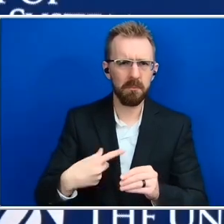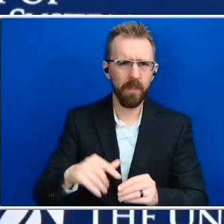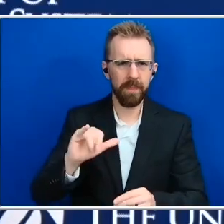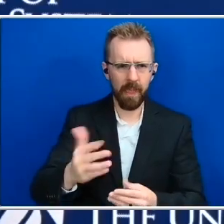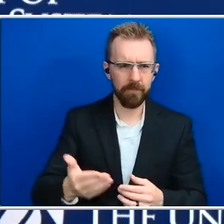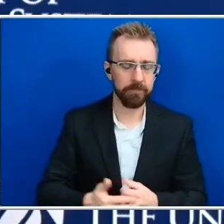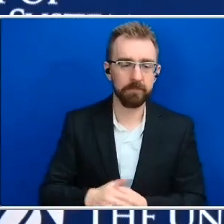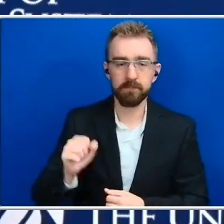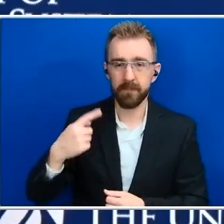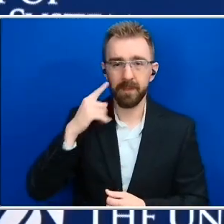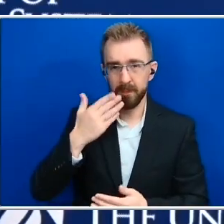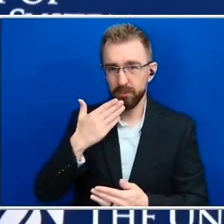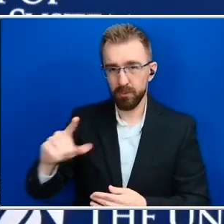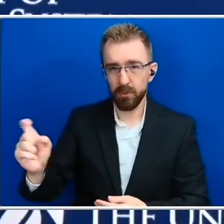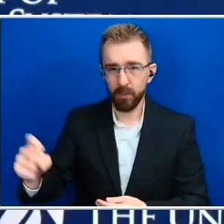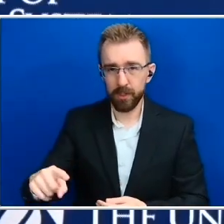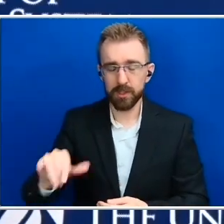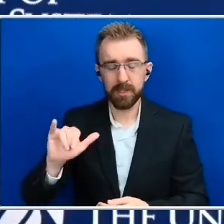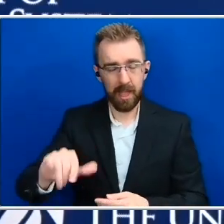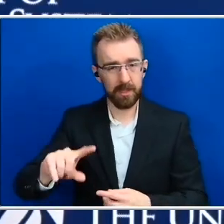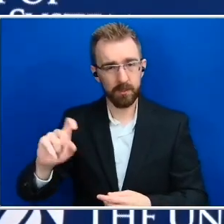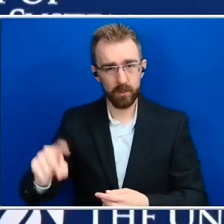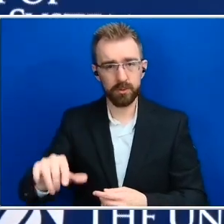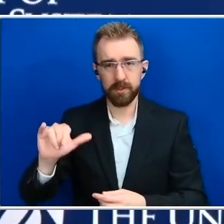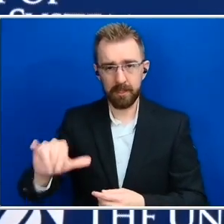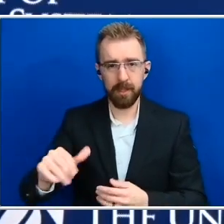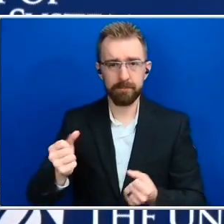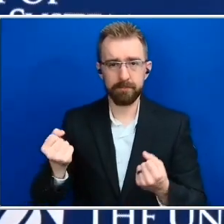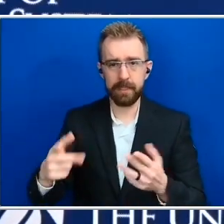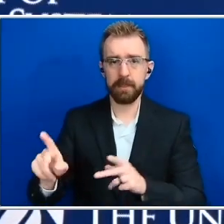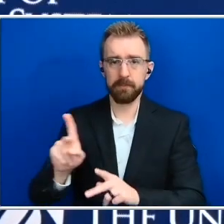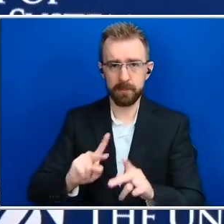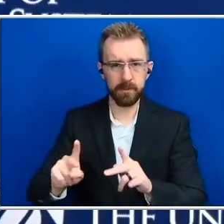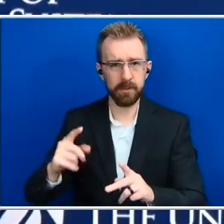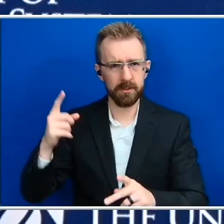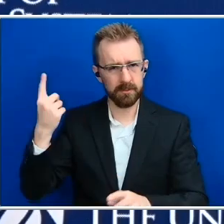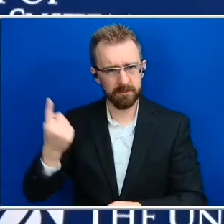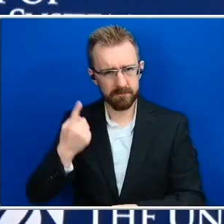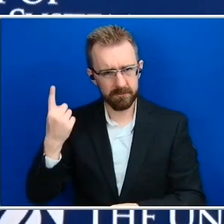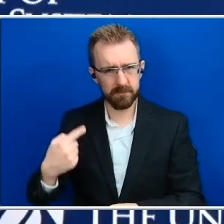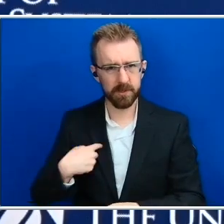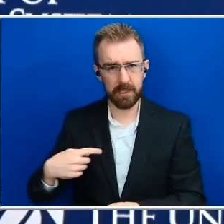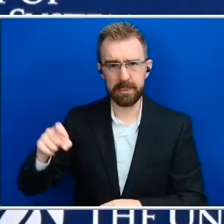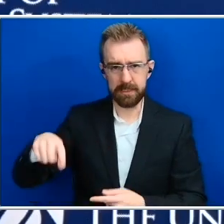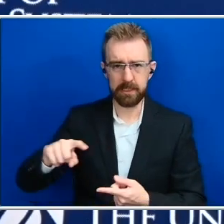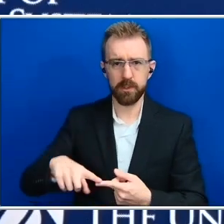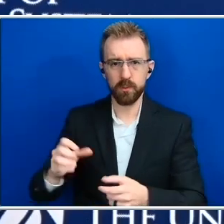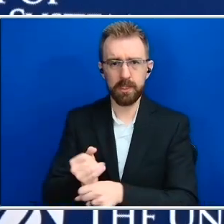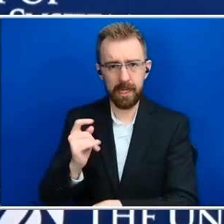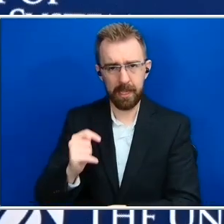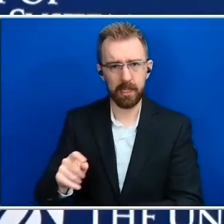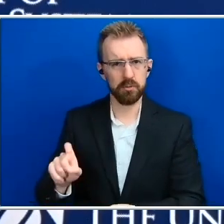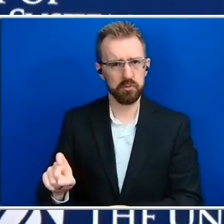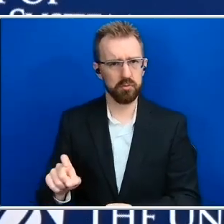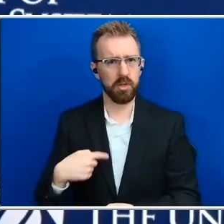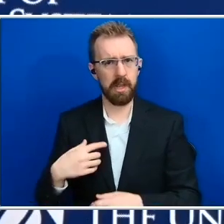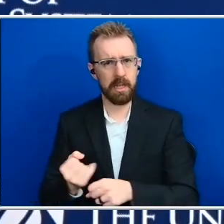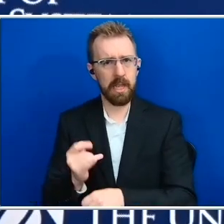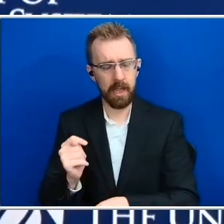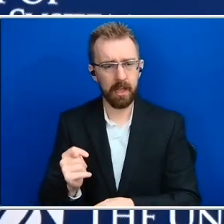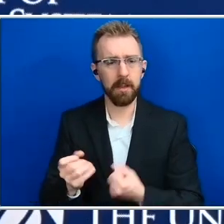think that is a question that a lot of people have had. Do I need to get it? Should I get it? We've heard people say, I have